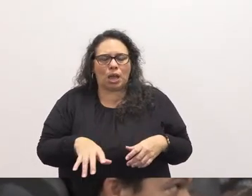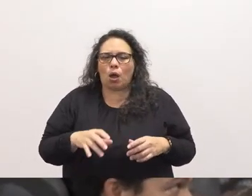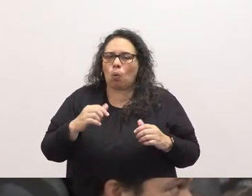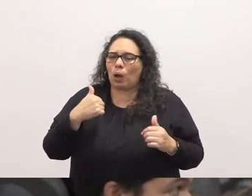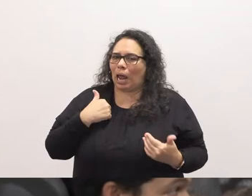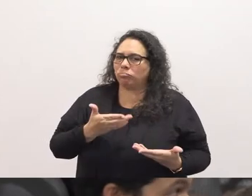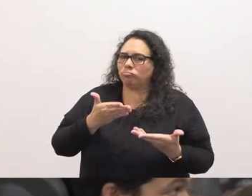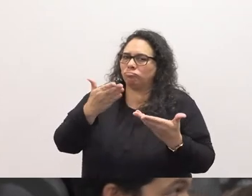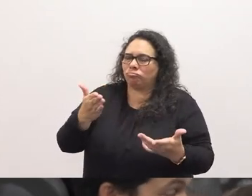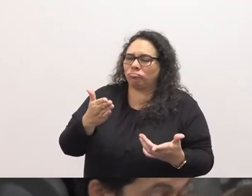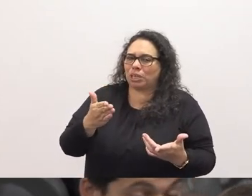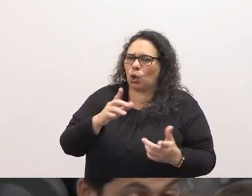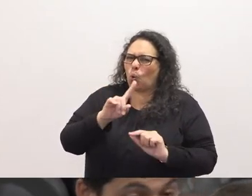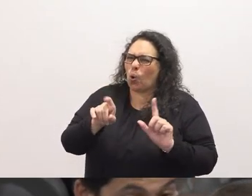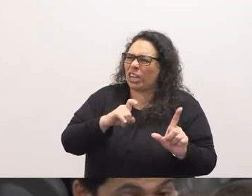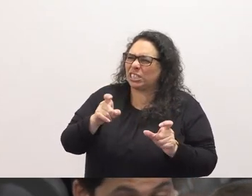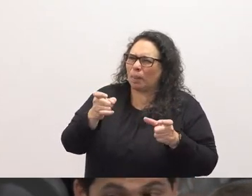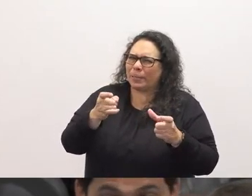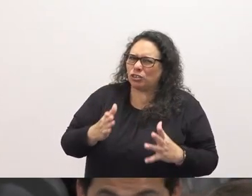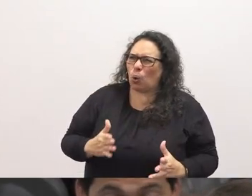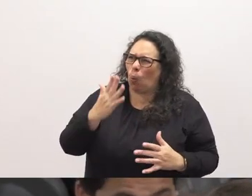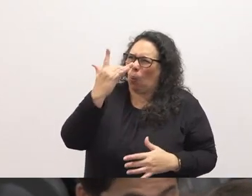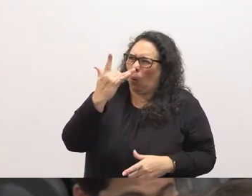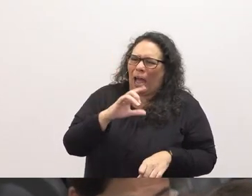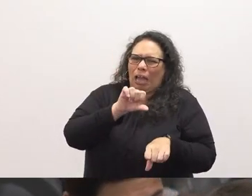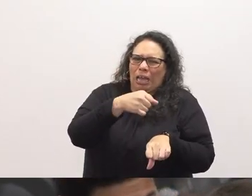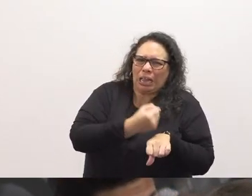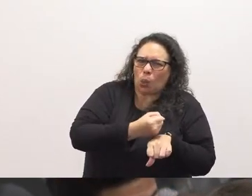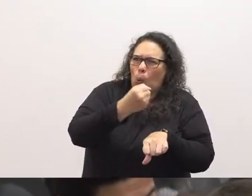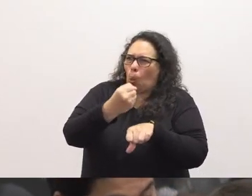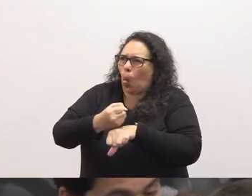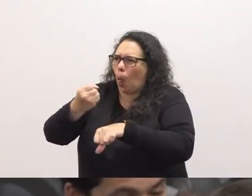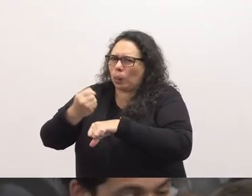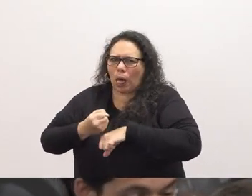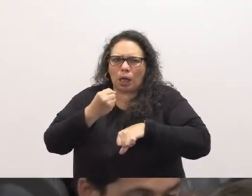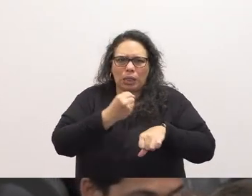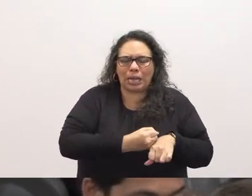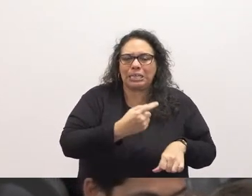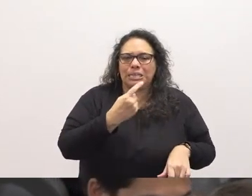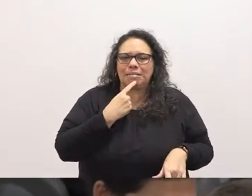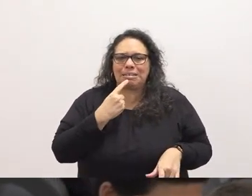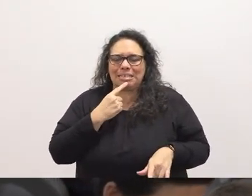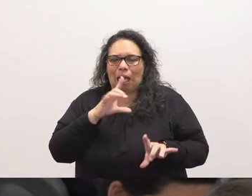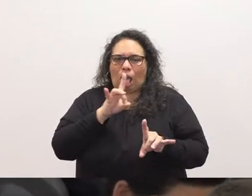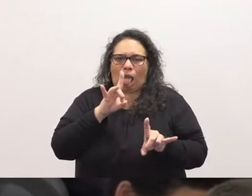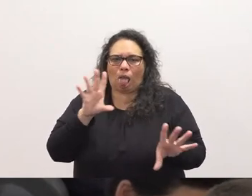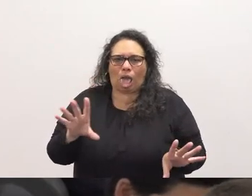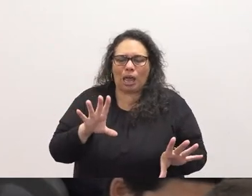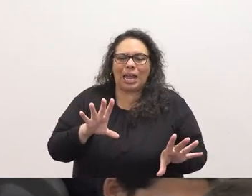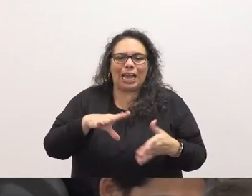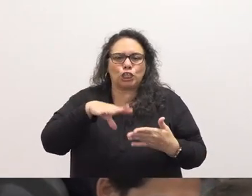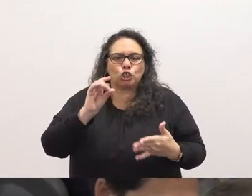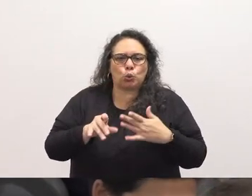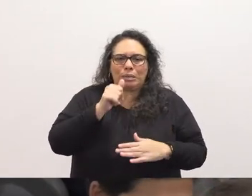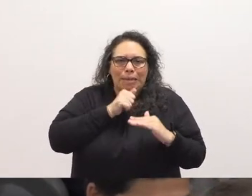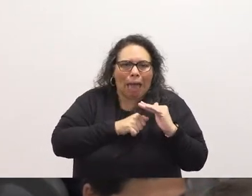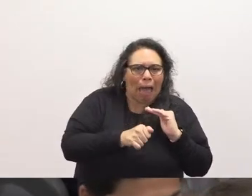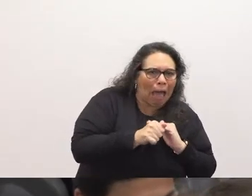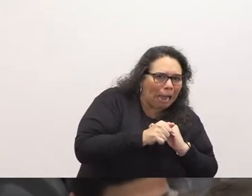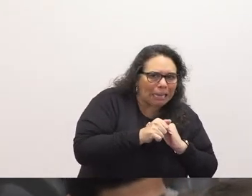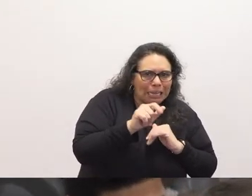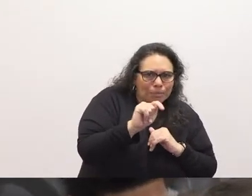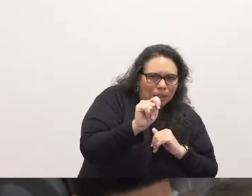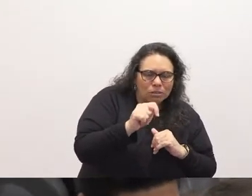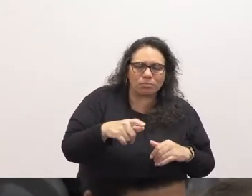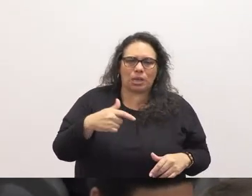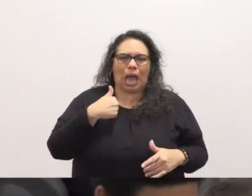to administrators at my school of why our restrooms are closed, they blame it on vandalism and a few students hiding to get out of class. My